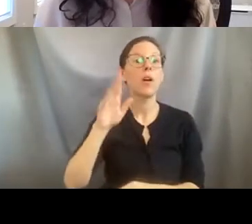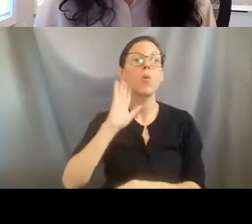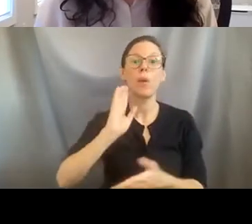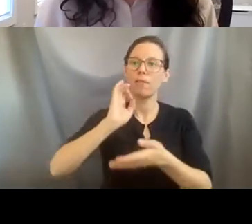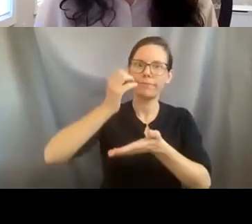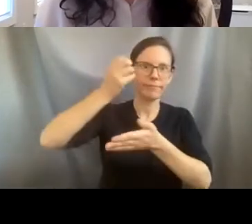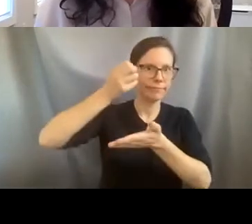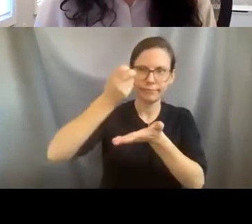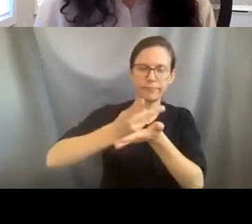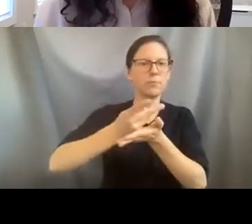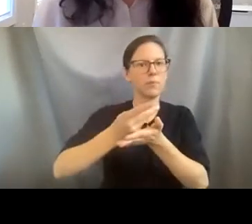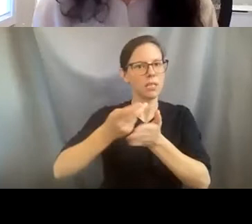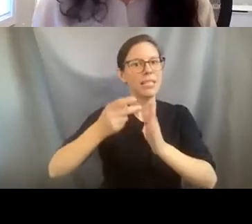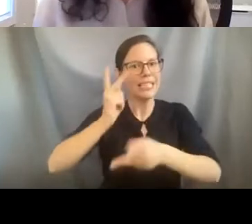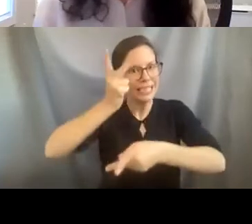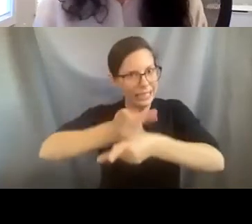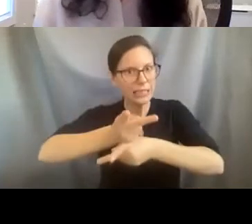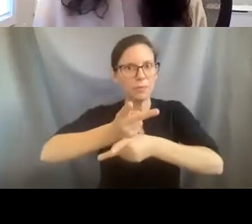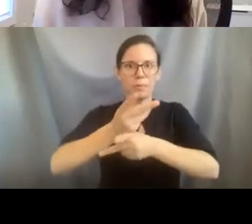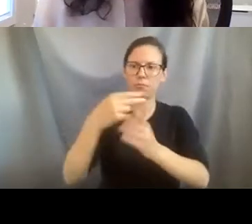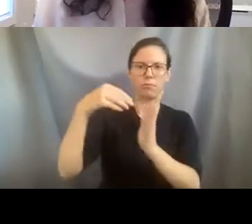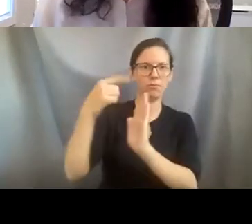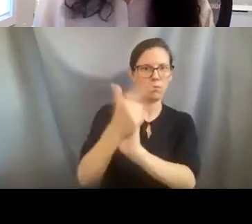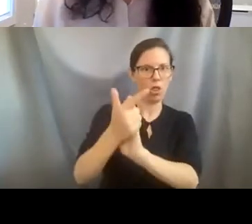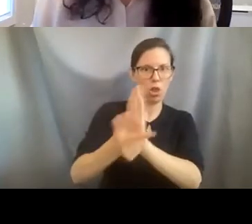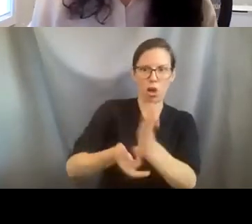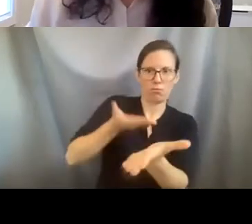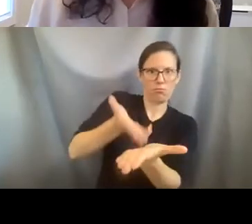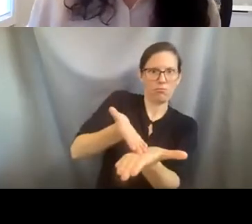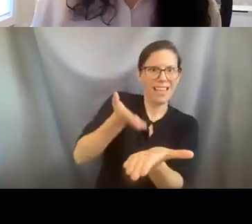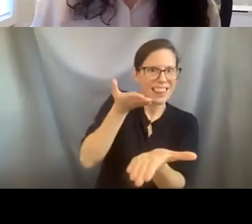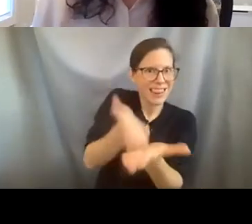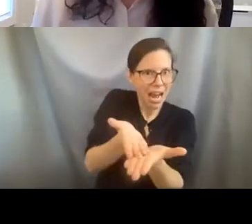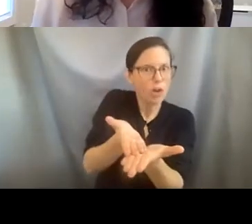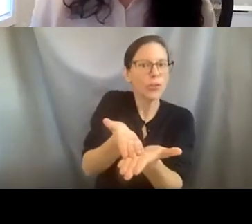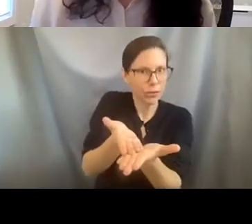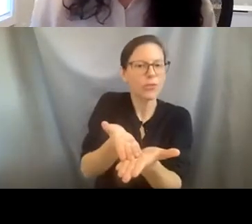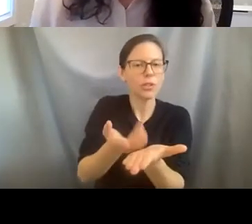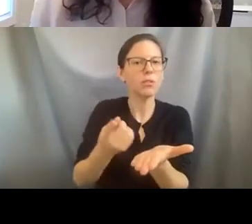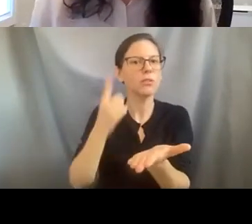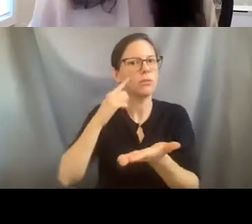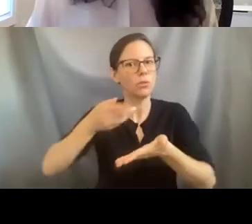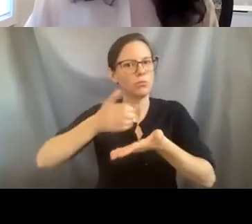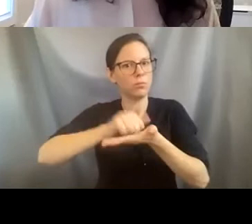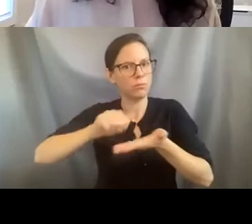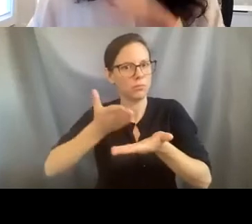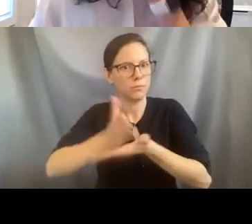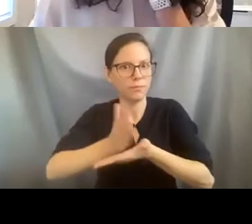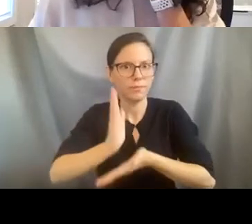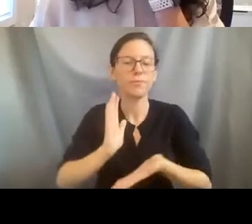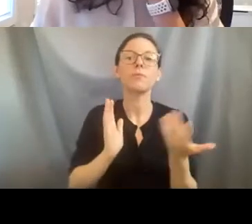at the state level to make sure abortion rights are codified and can no longer be in question, because bodily autonomy is